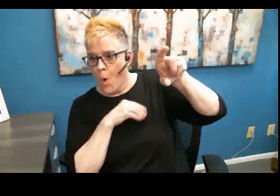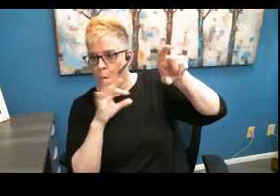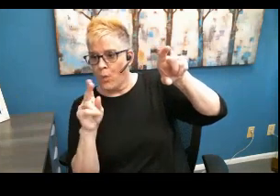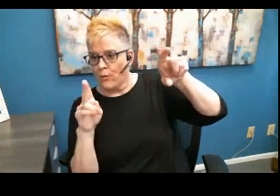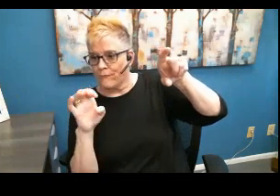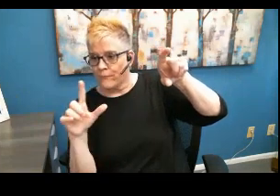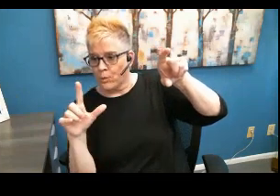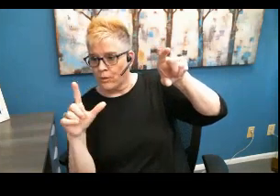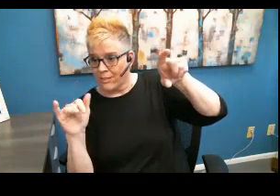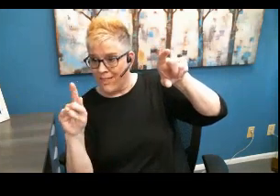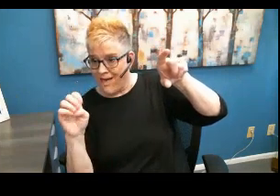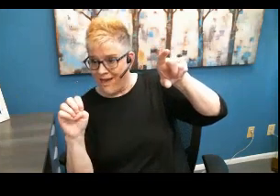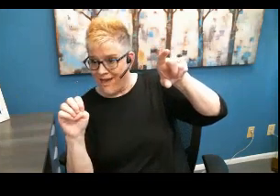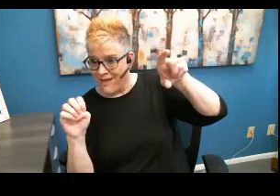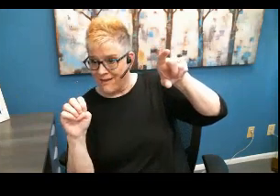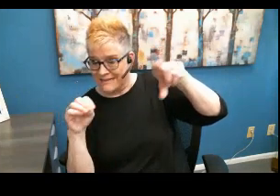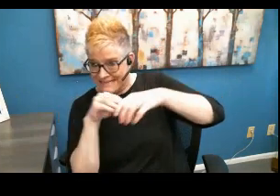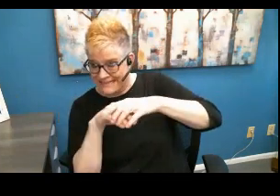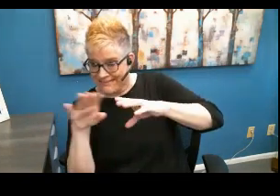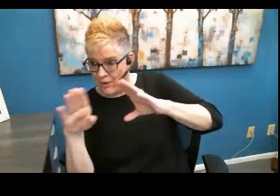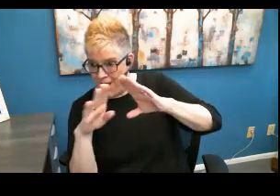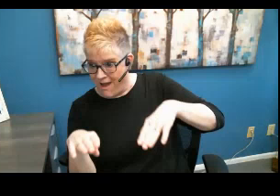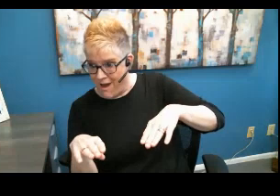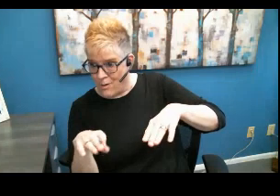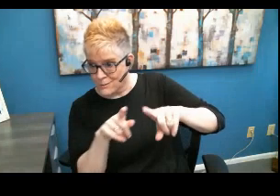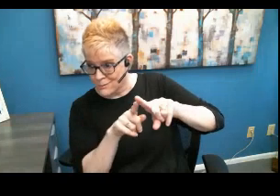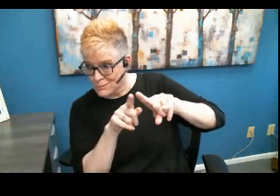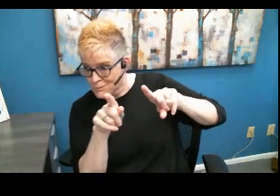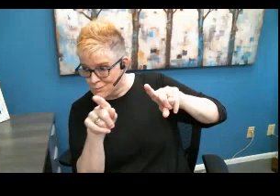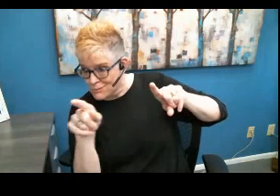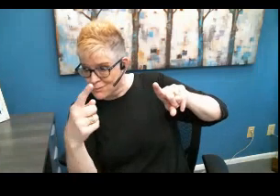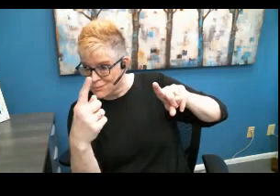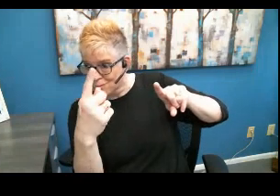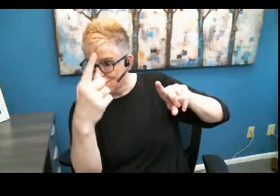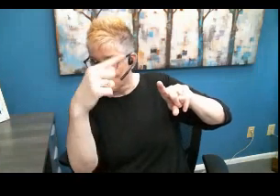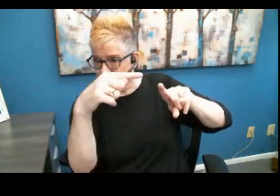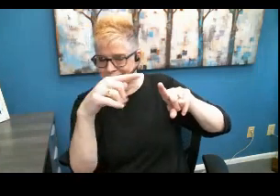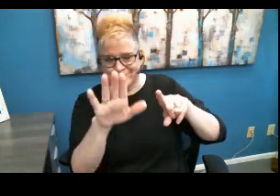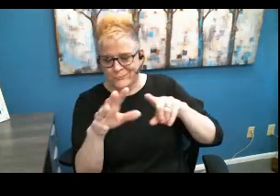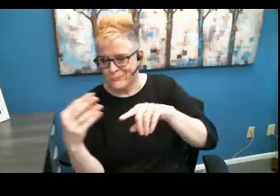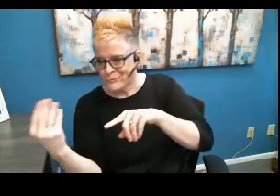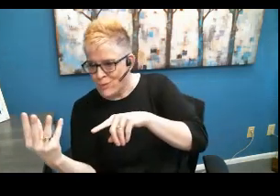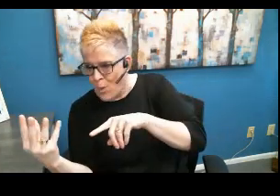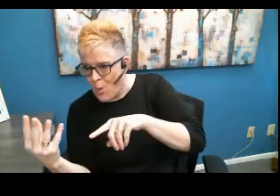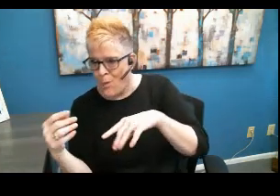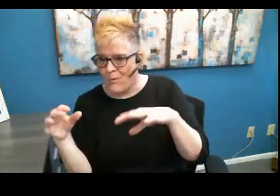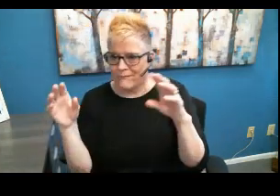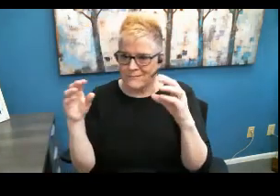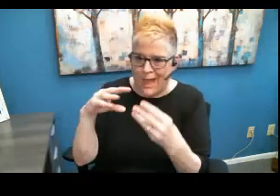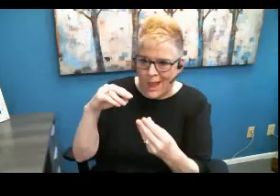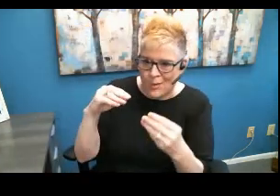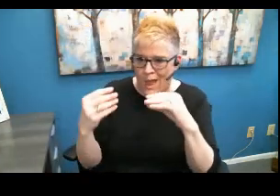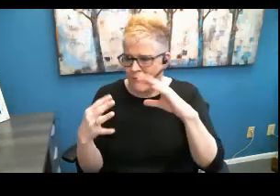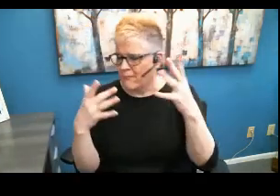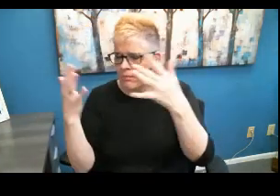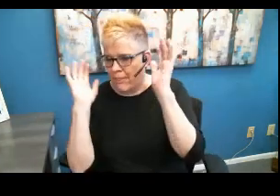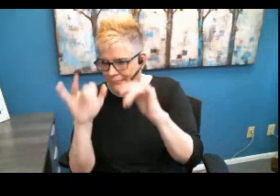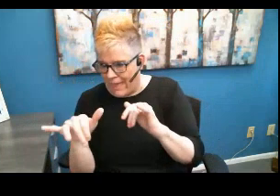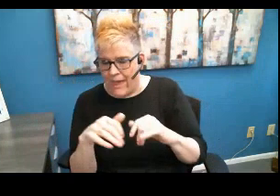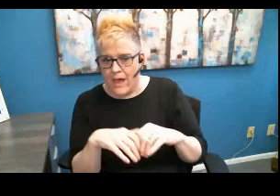actually runs inside their house and goes to their equipment. So that would be customer owned. We stop our ownership as a utility